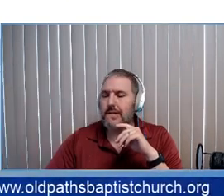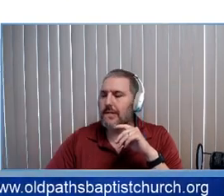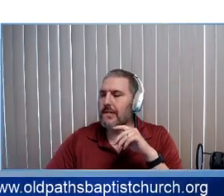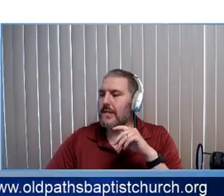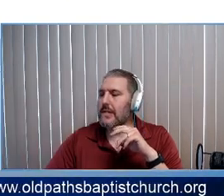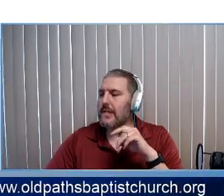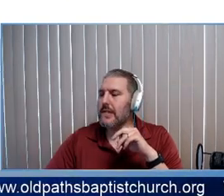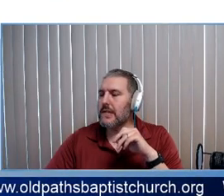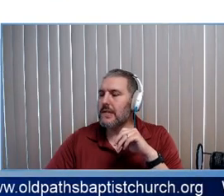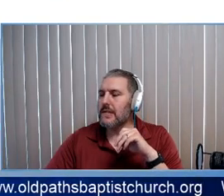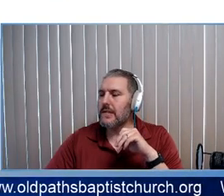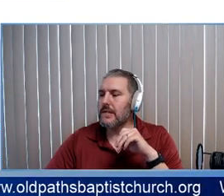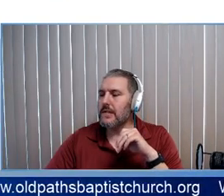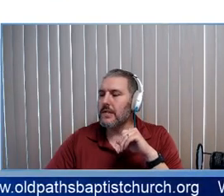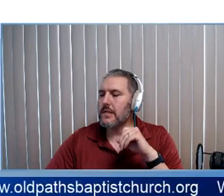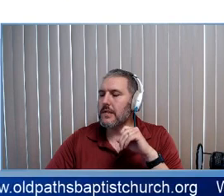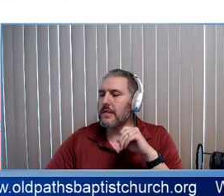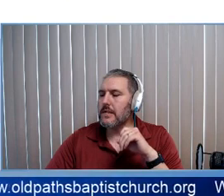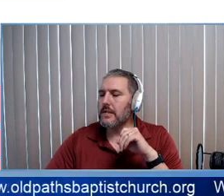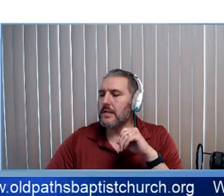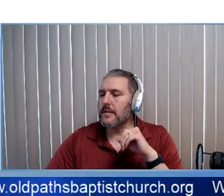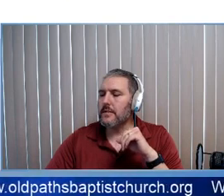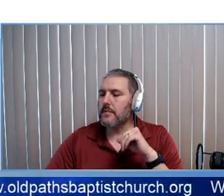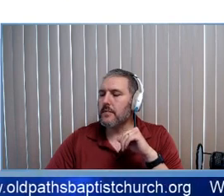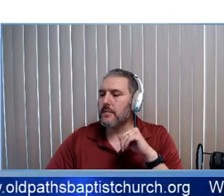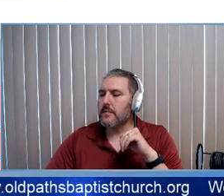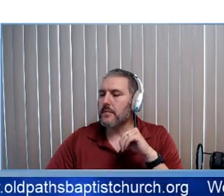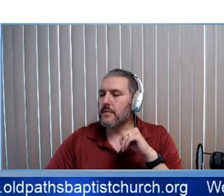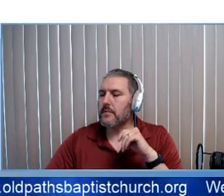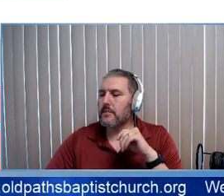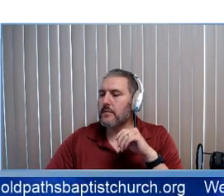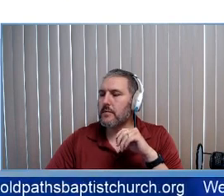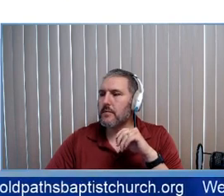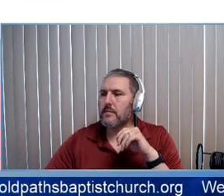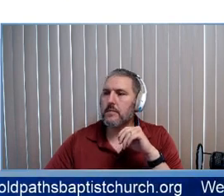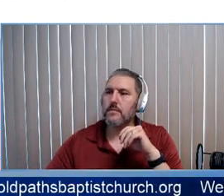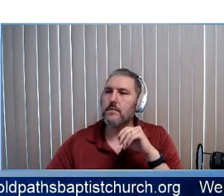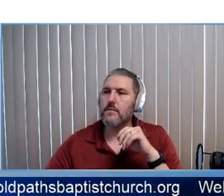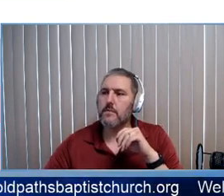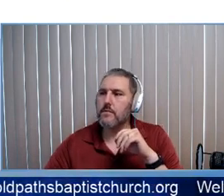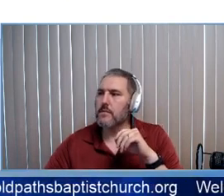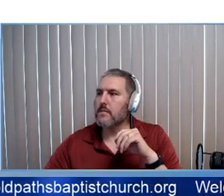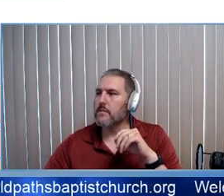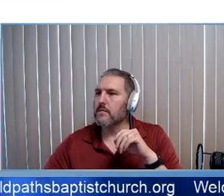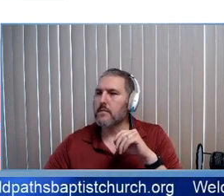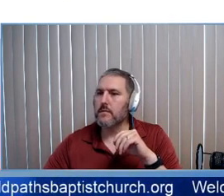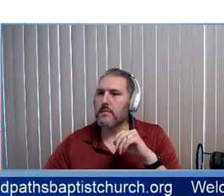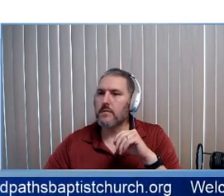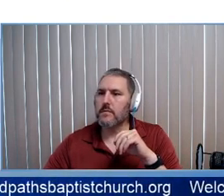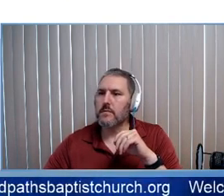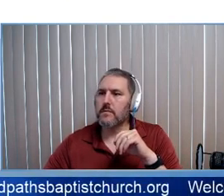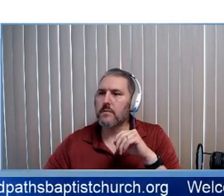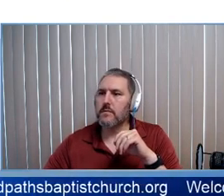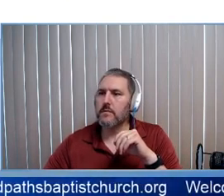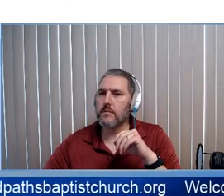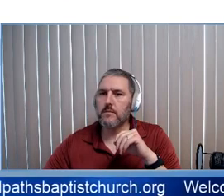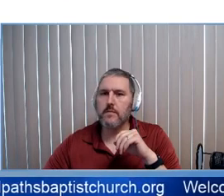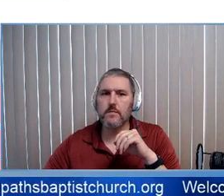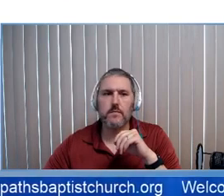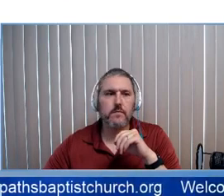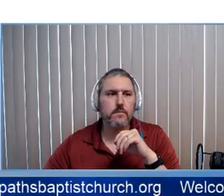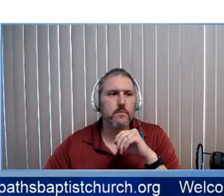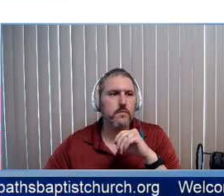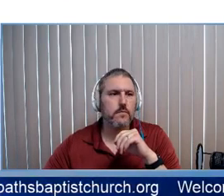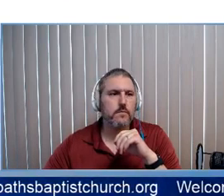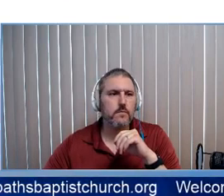so, you know, our number one priority is the preservation of life. And so we wanted to make sure that we were looking at that from those who are gathering